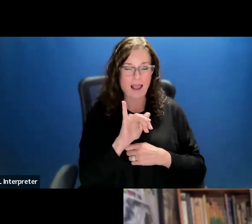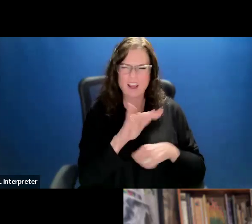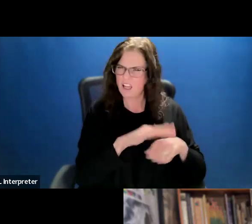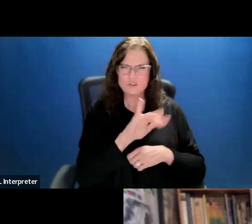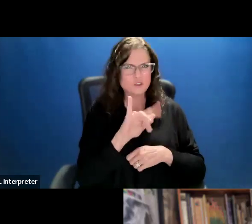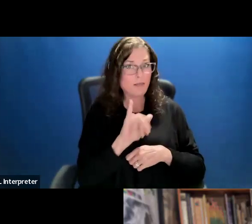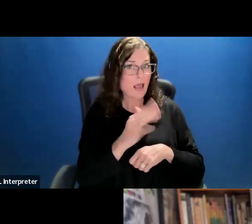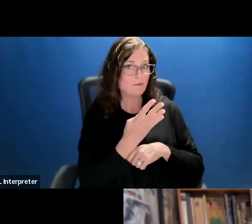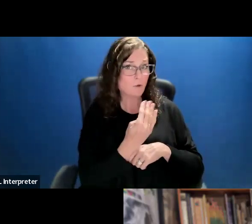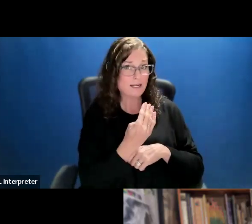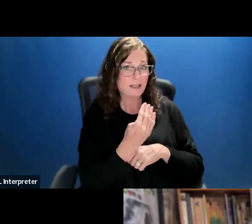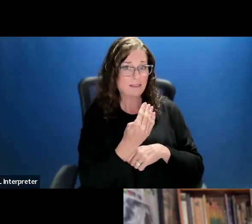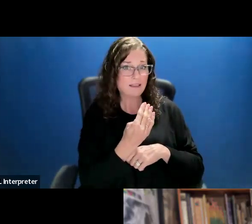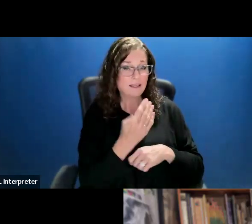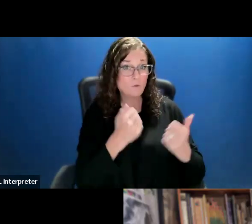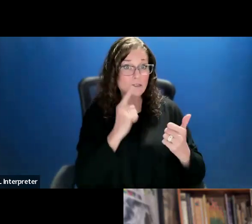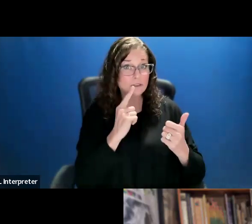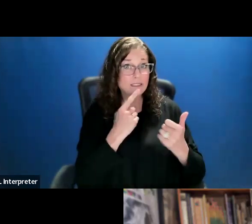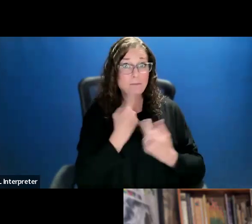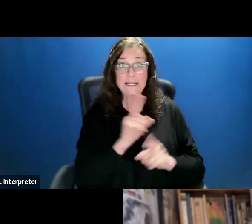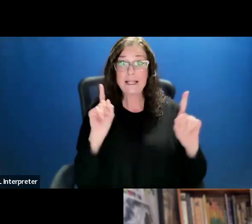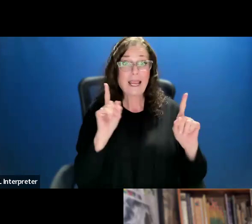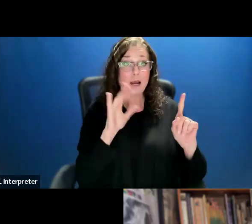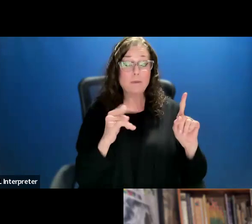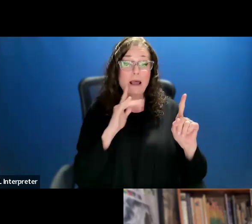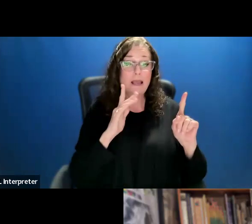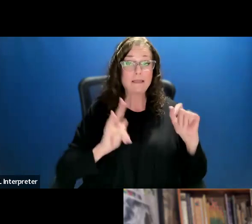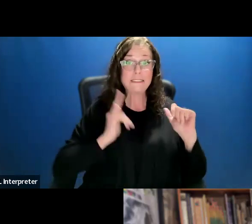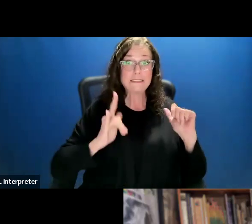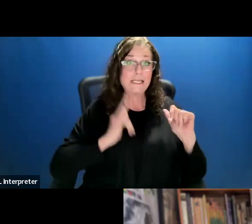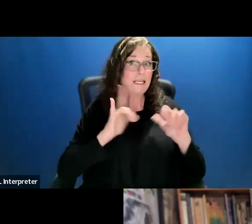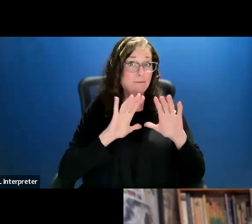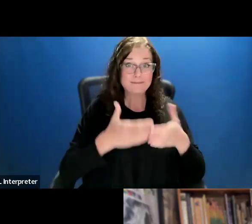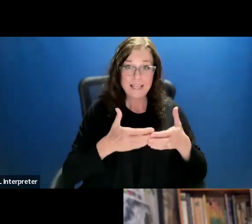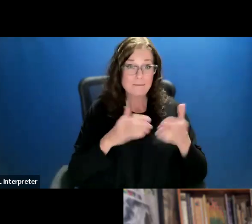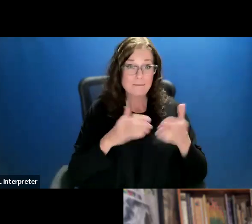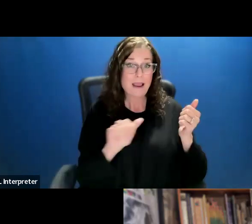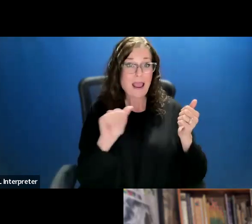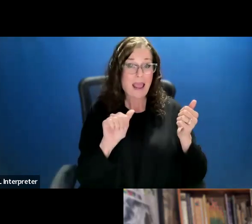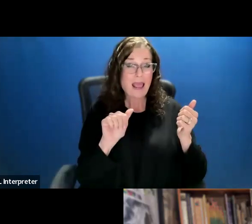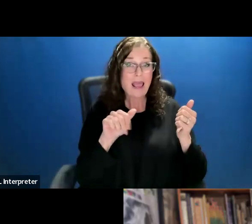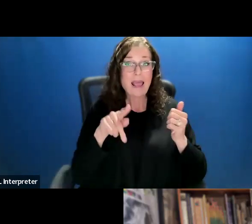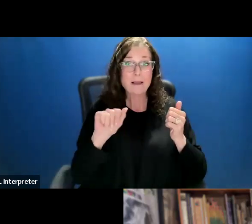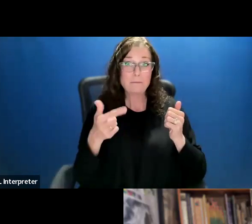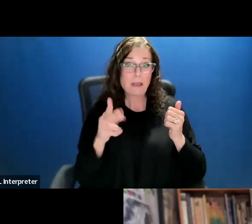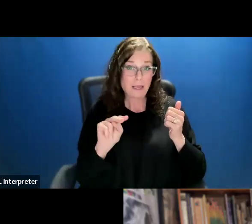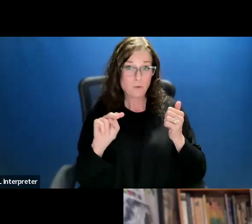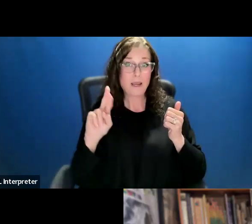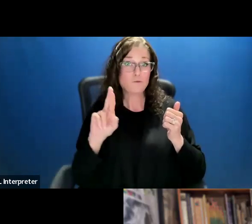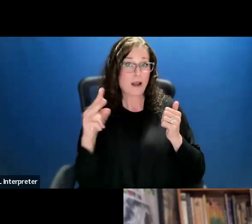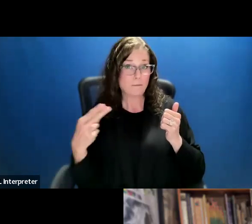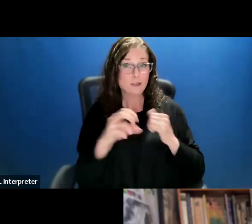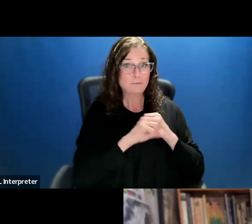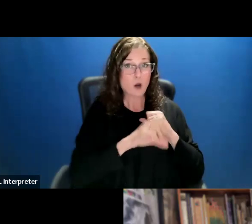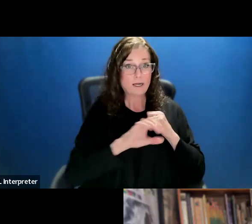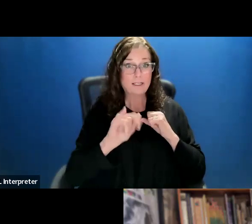July 14th, which has been declared by the esteemed team at Penguin Random House Marketing. July